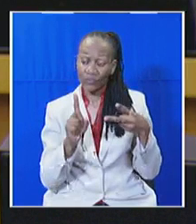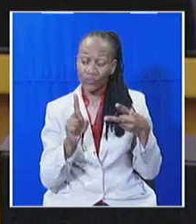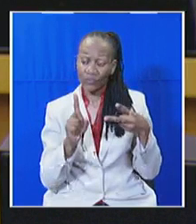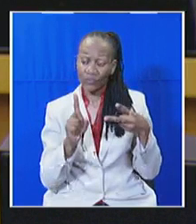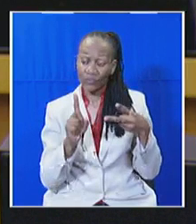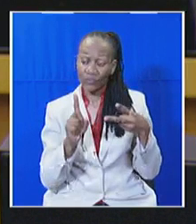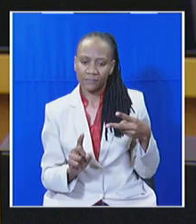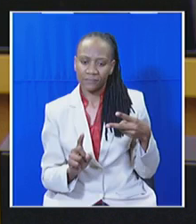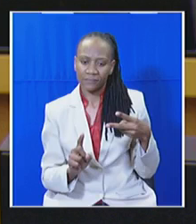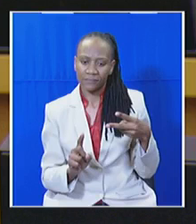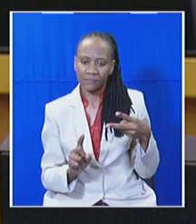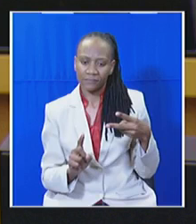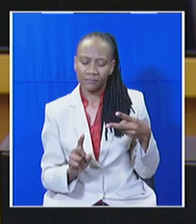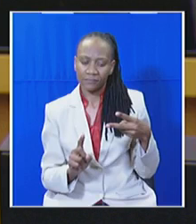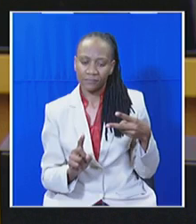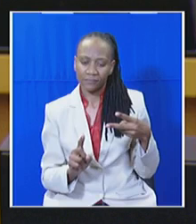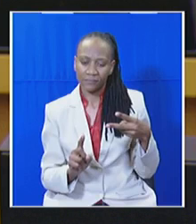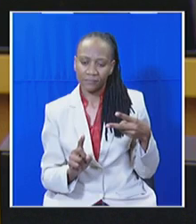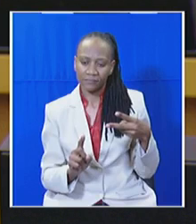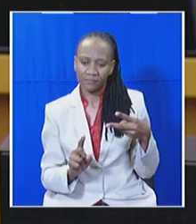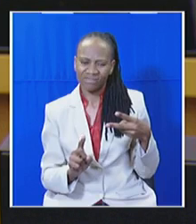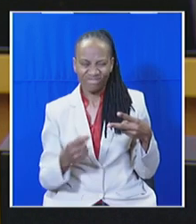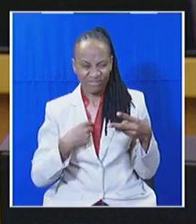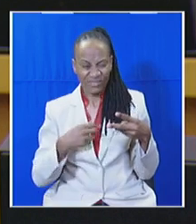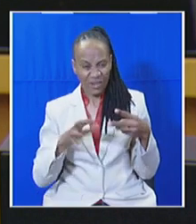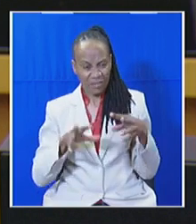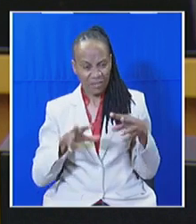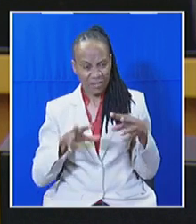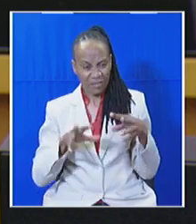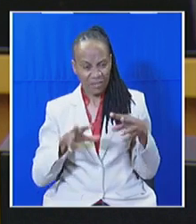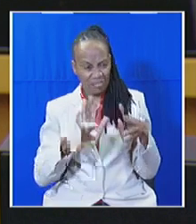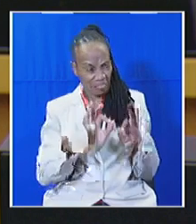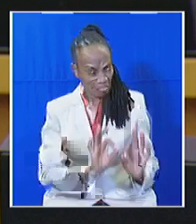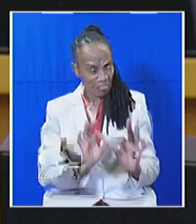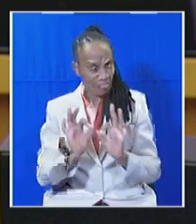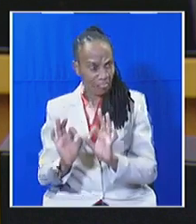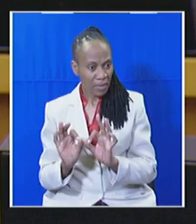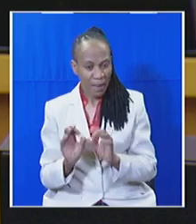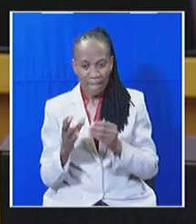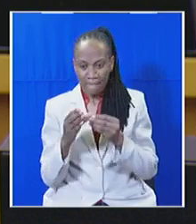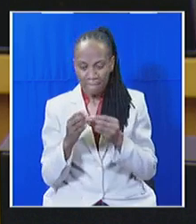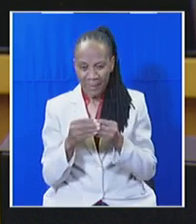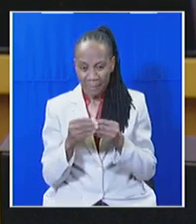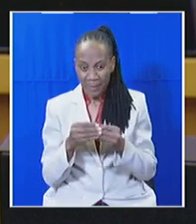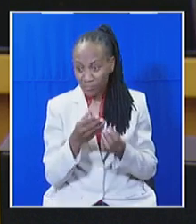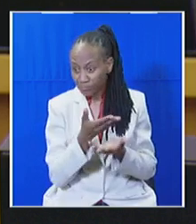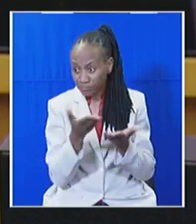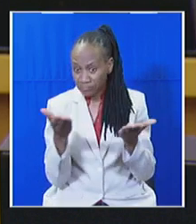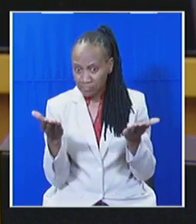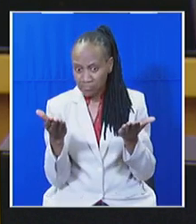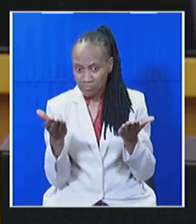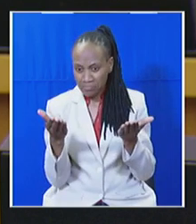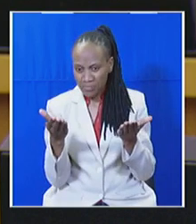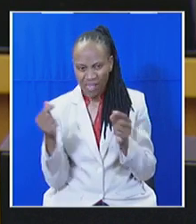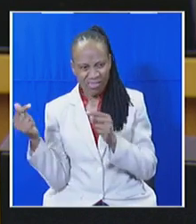I do not really believe that it is in order for a member of this House to be